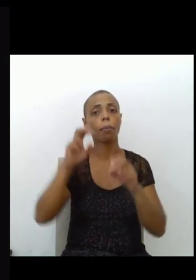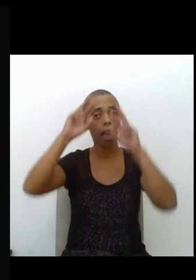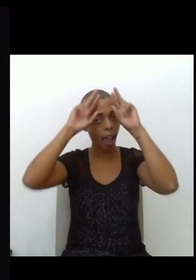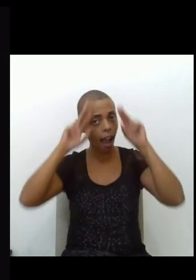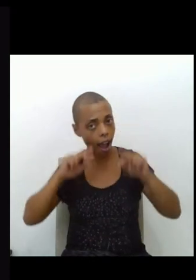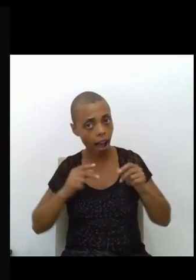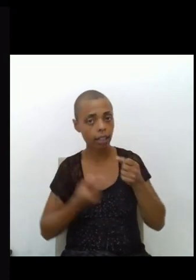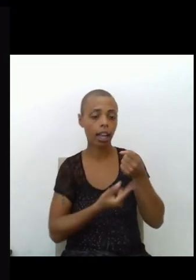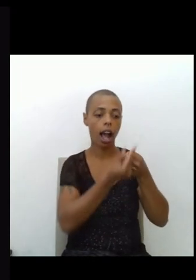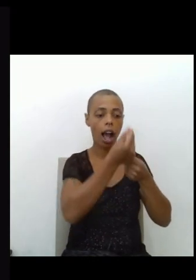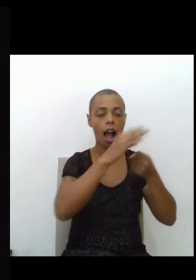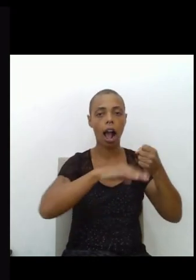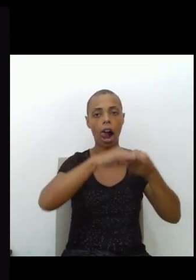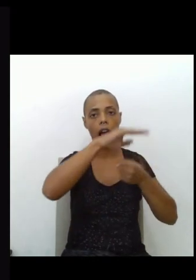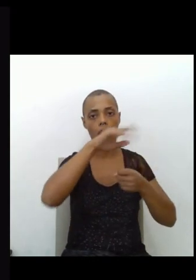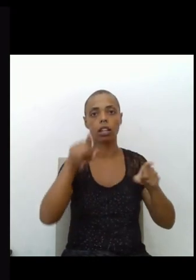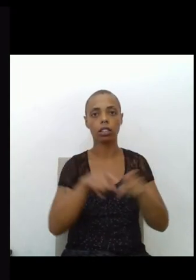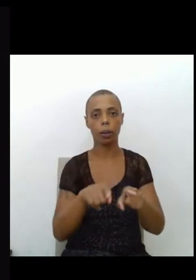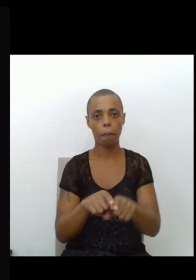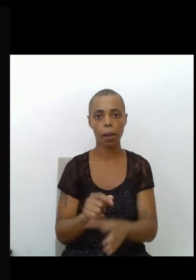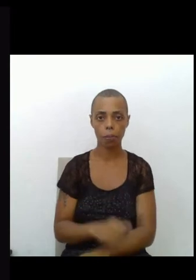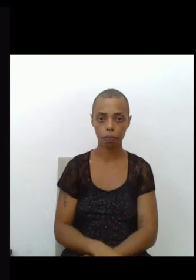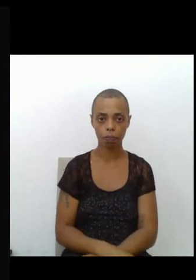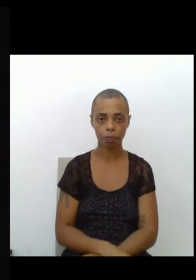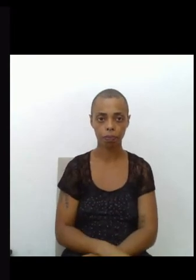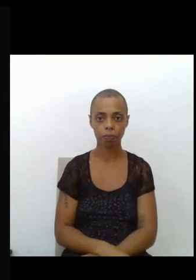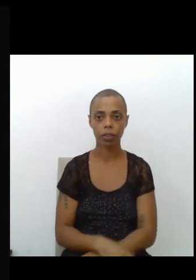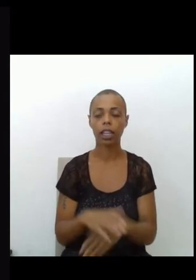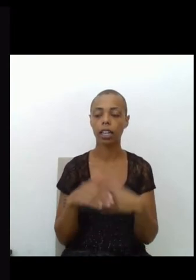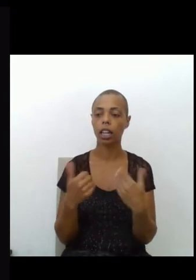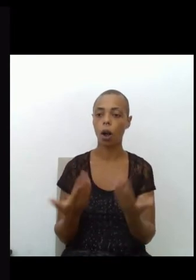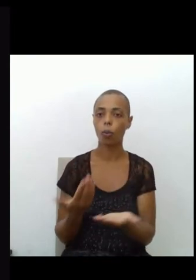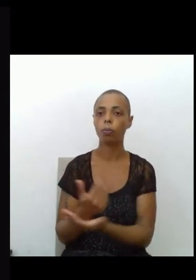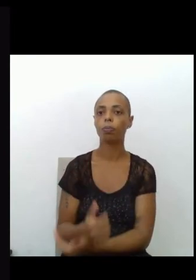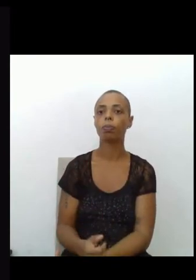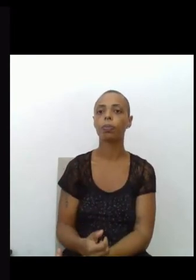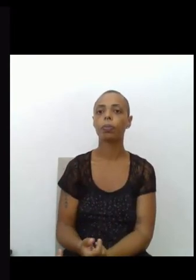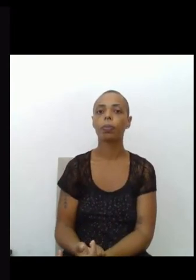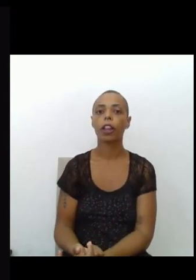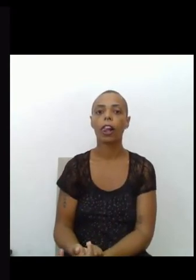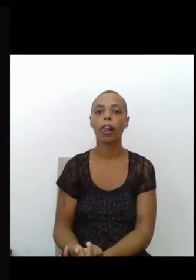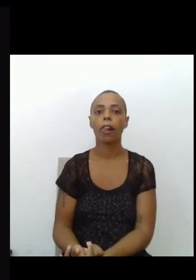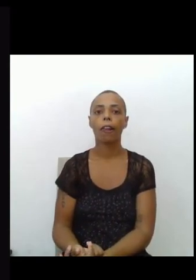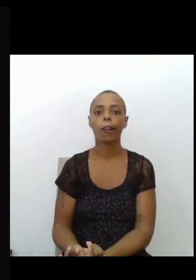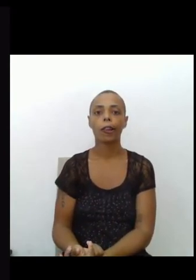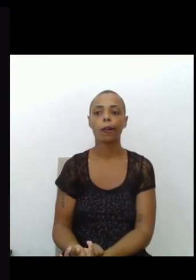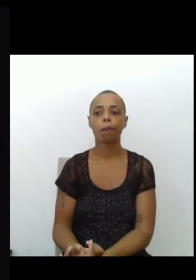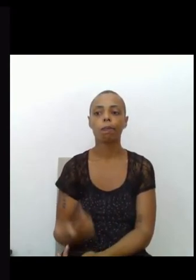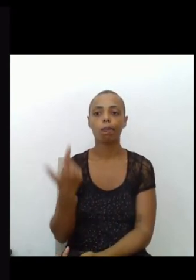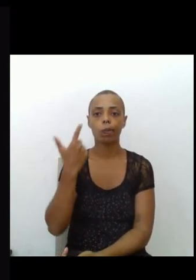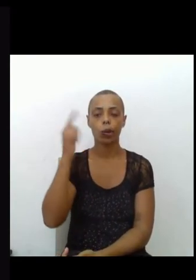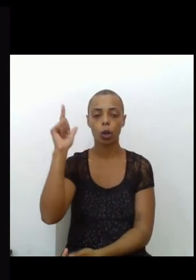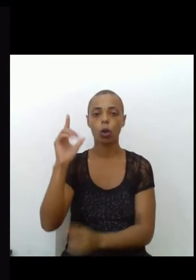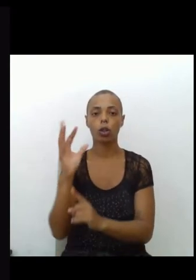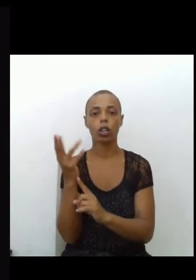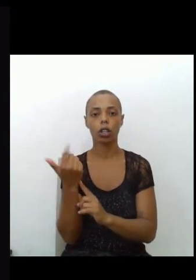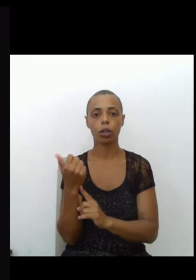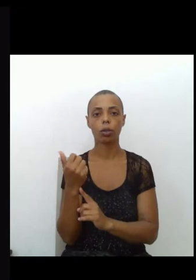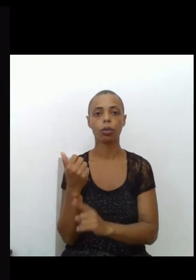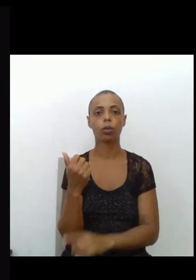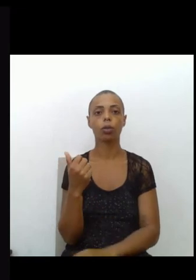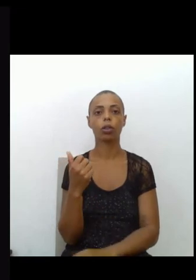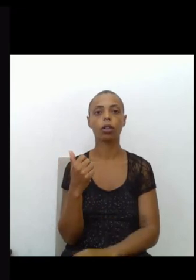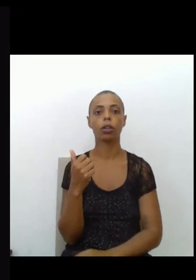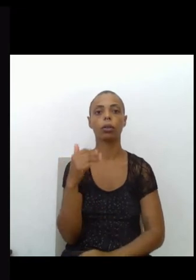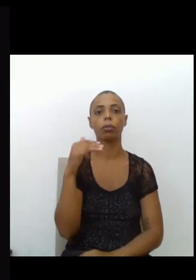similarly so for example uh the other art system also I mean their current project